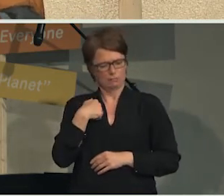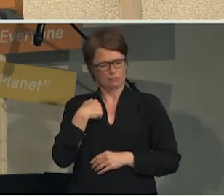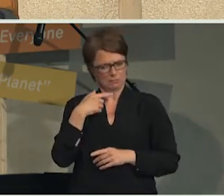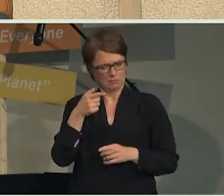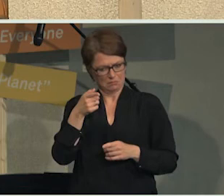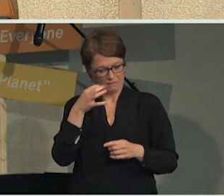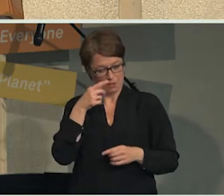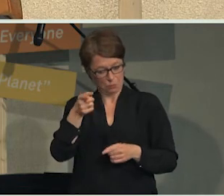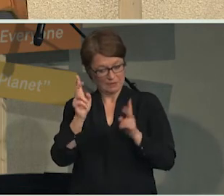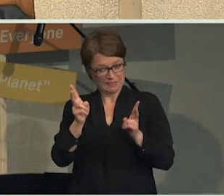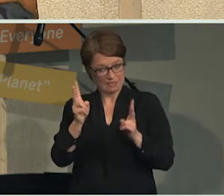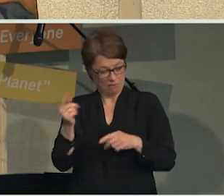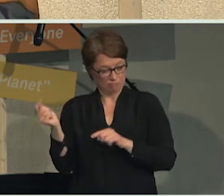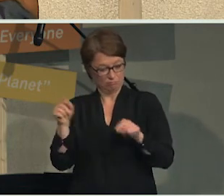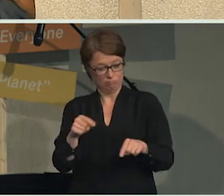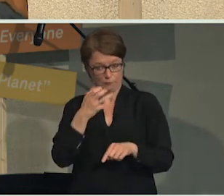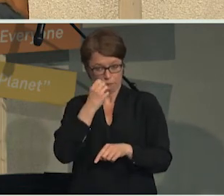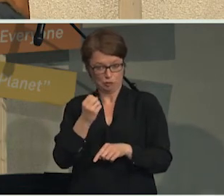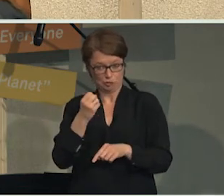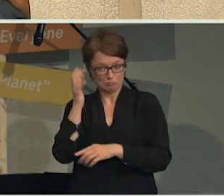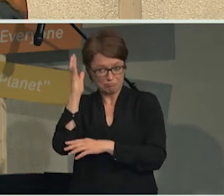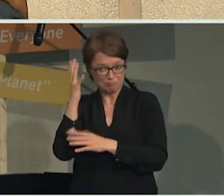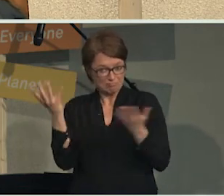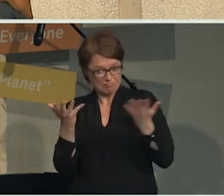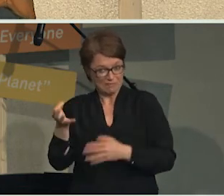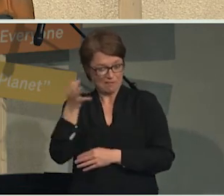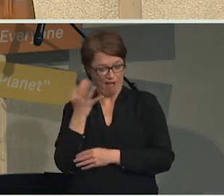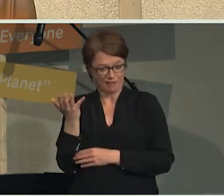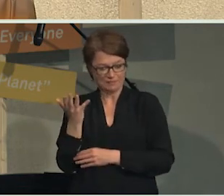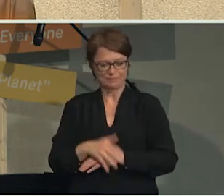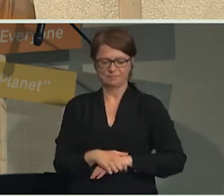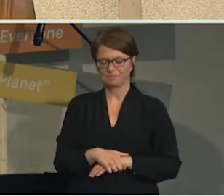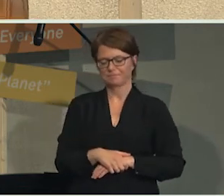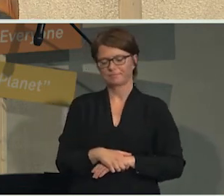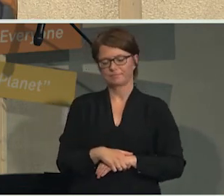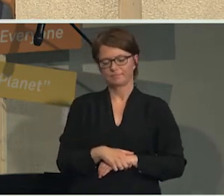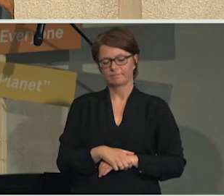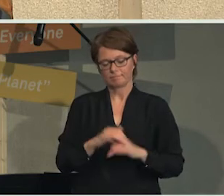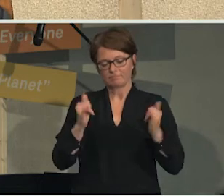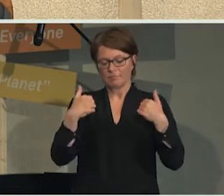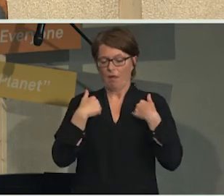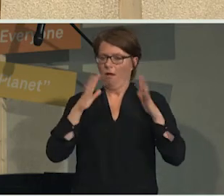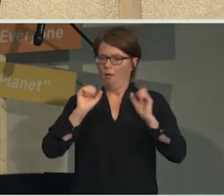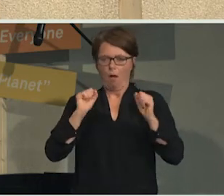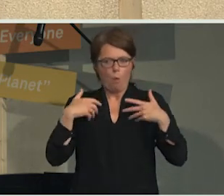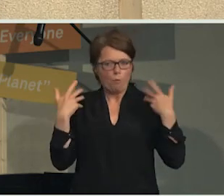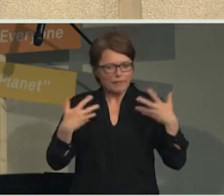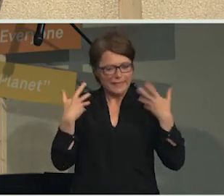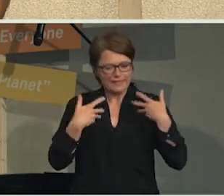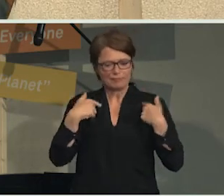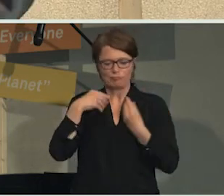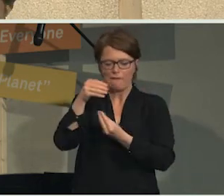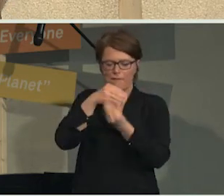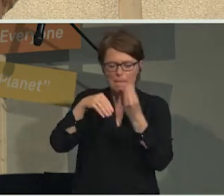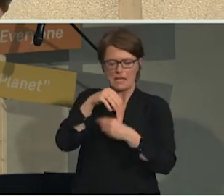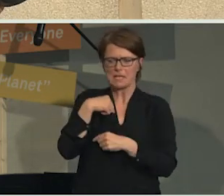reaction wasn't really what I had expected, because they go like, how did you get there? I mean, you were just a